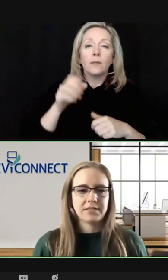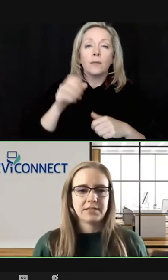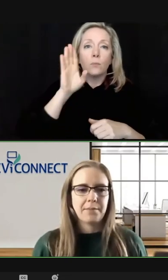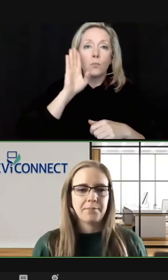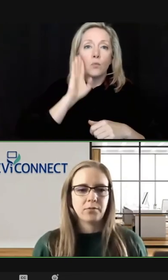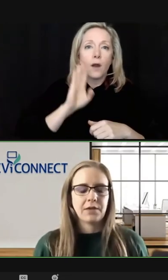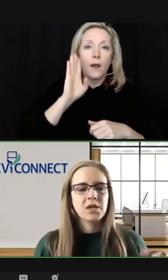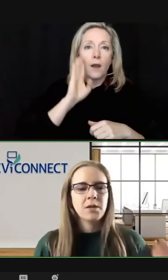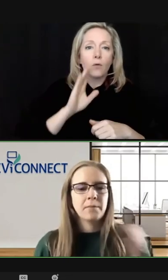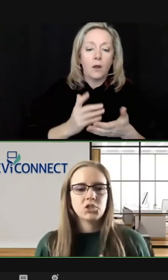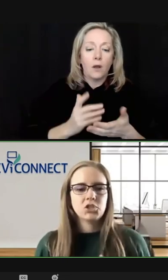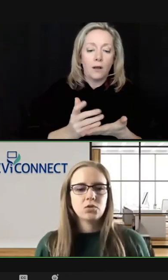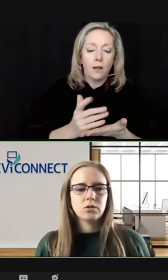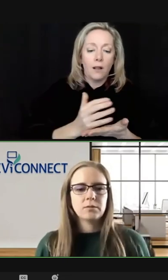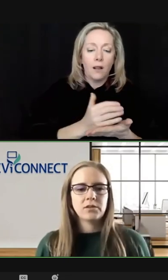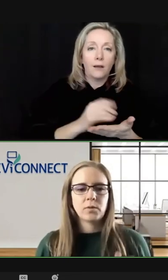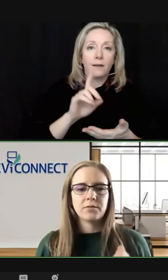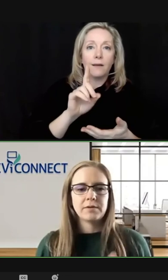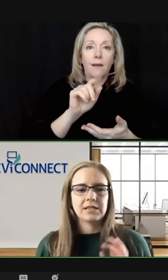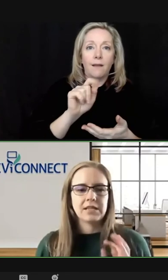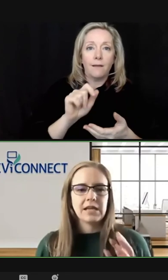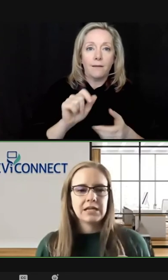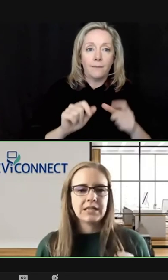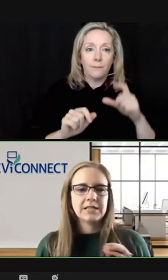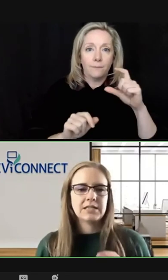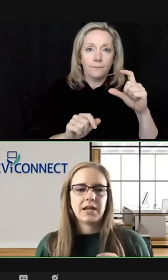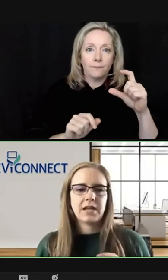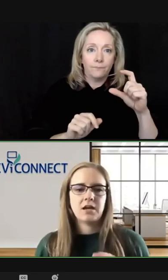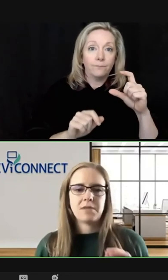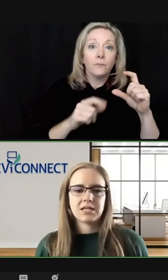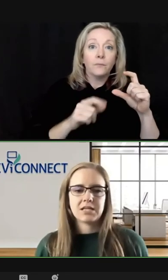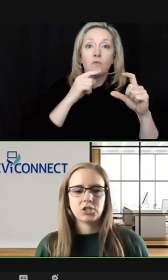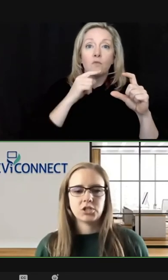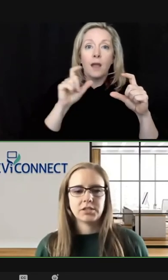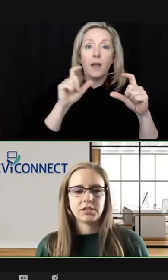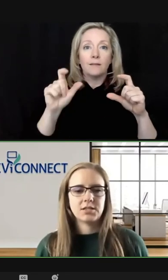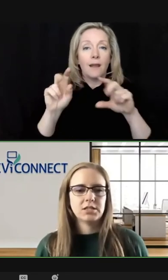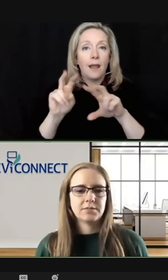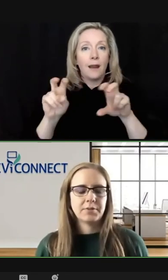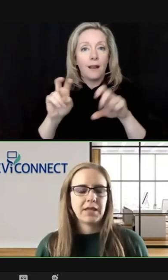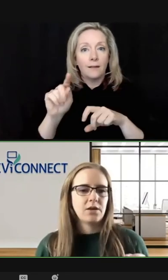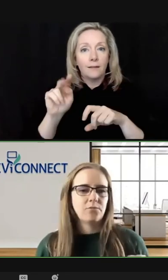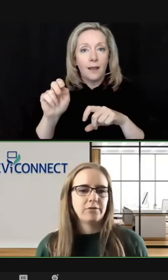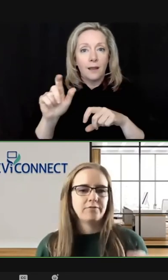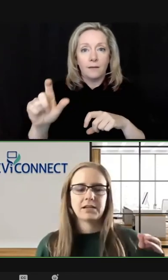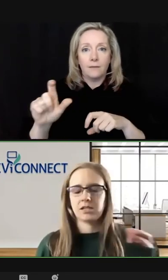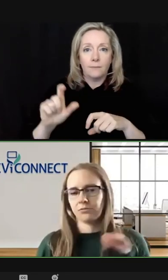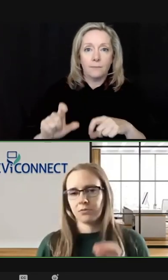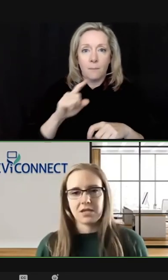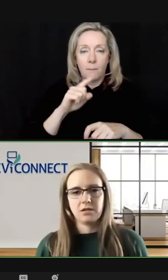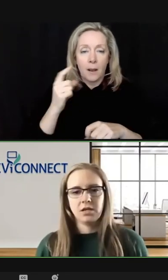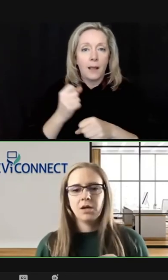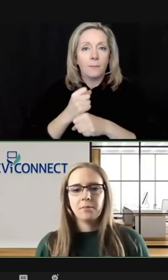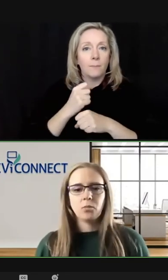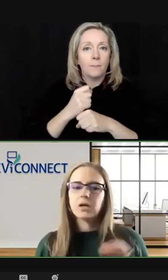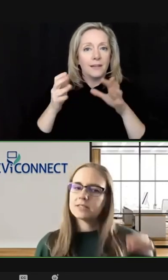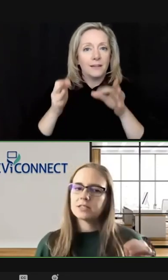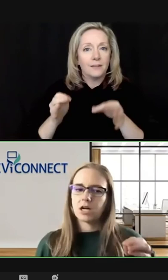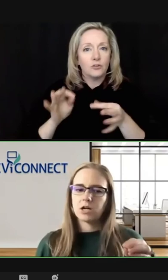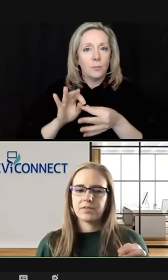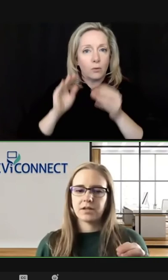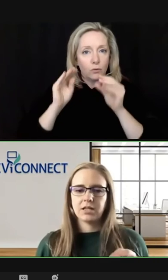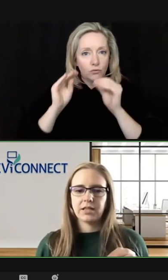tab at the top, okay? But as you go around the wheel, we see analyze data, make instructional decisions, plan, reflect, and repeat.